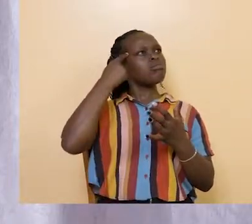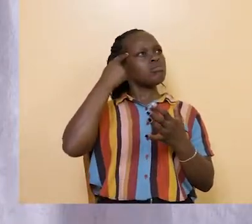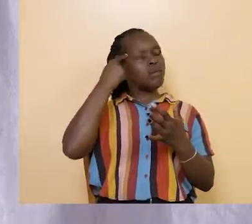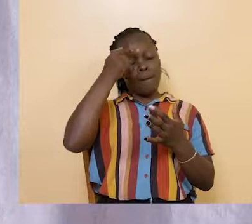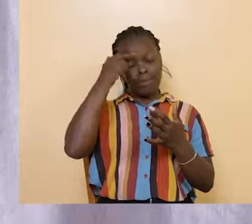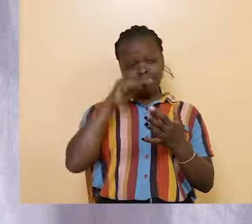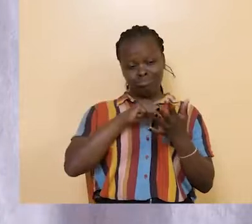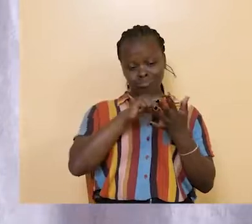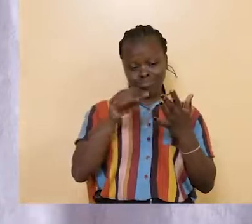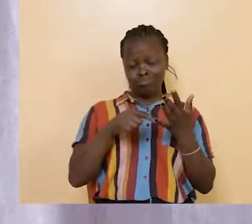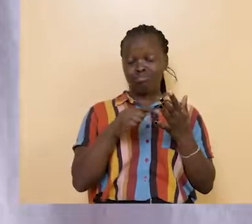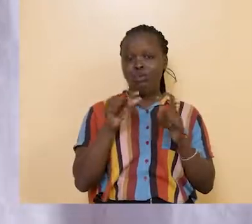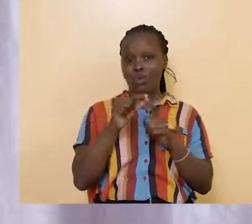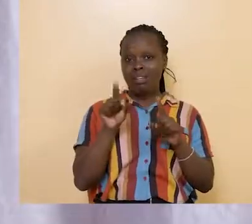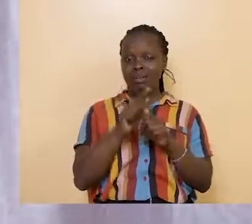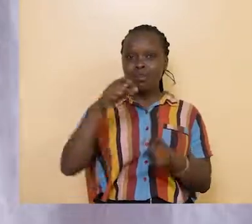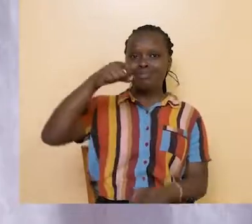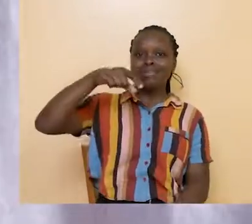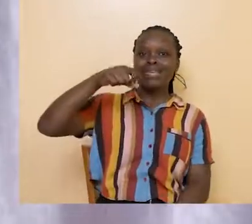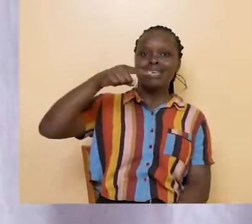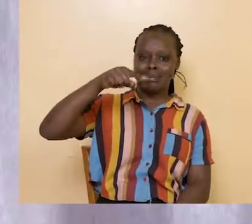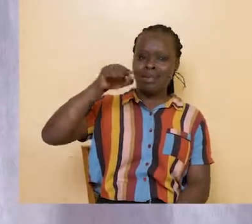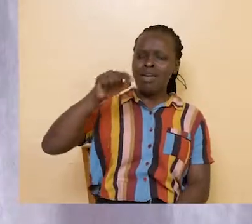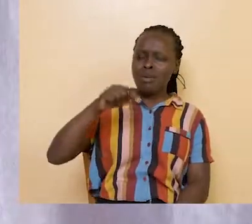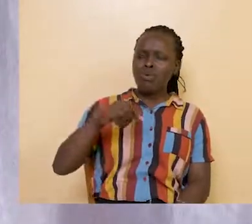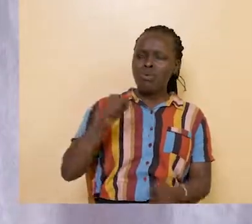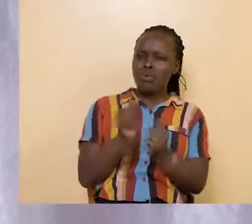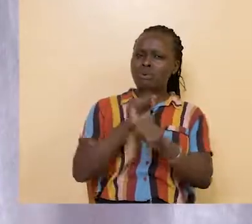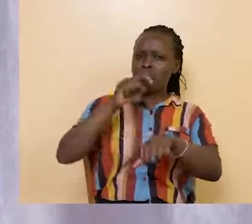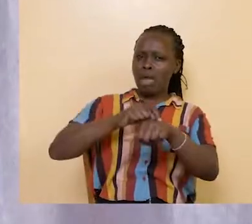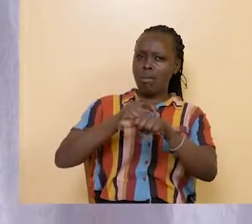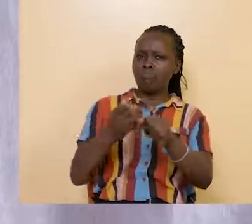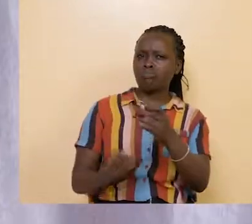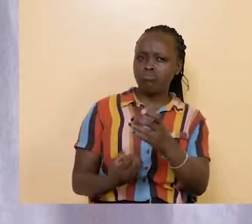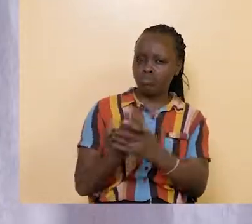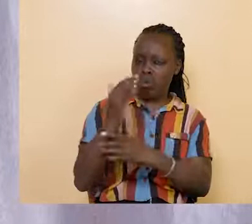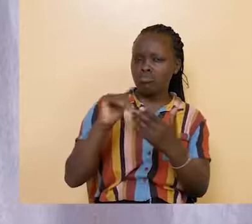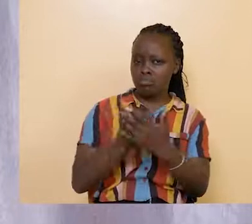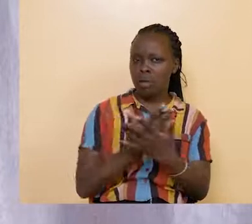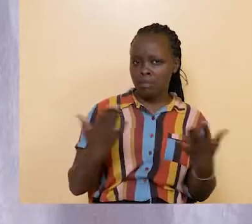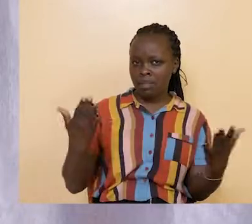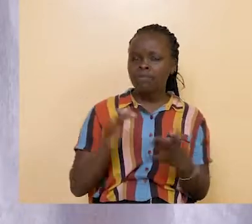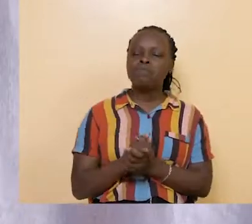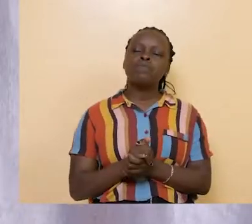because these words are like seeds planted that in due harvest will reap a harvest.